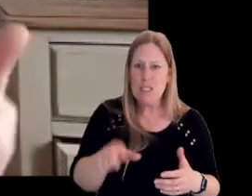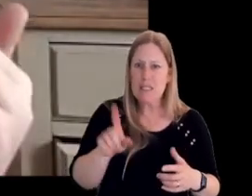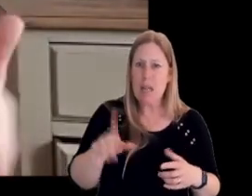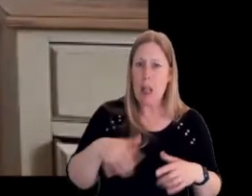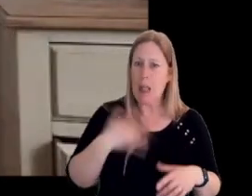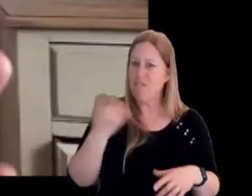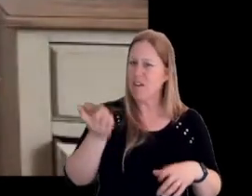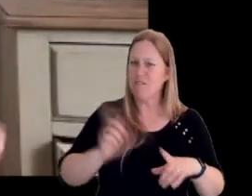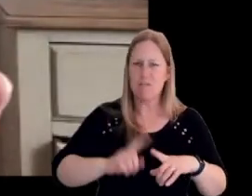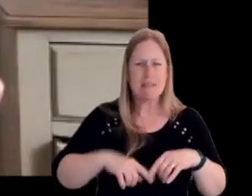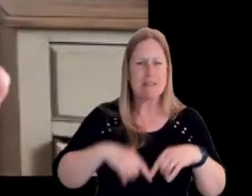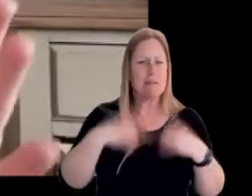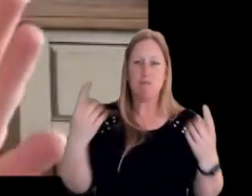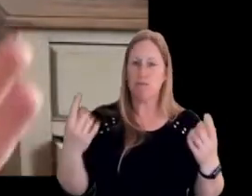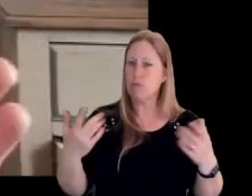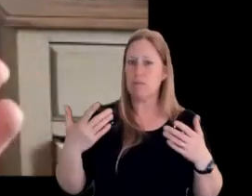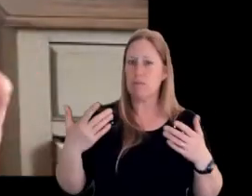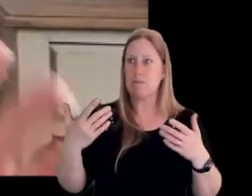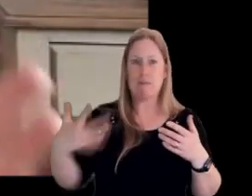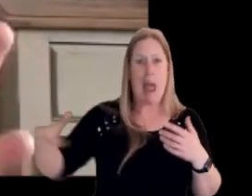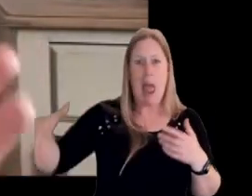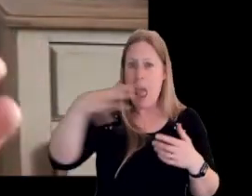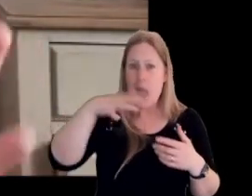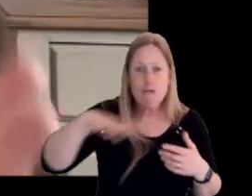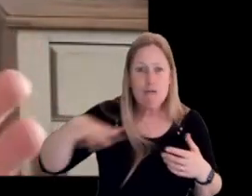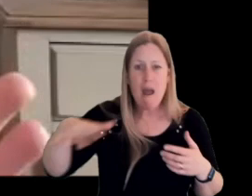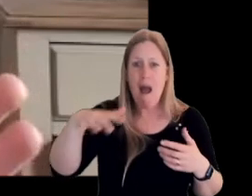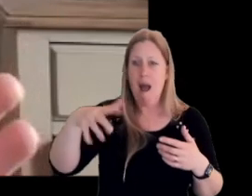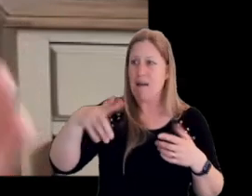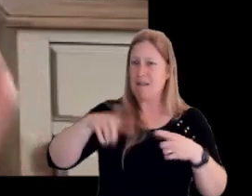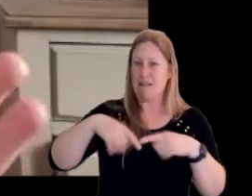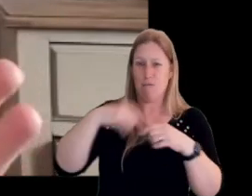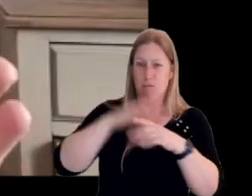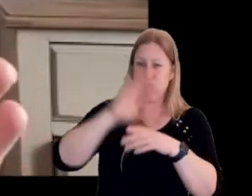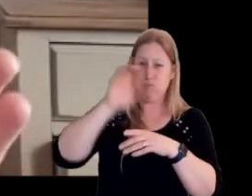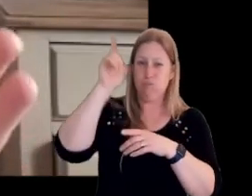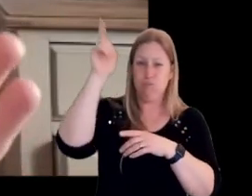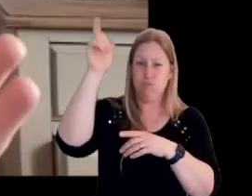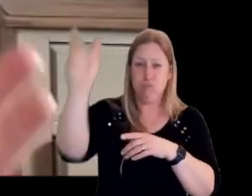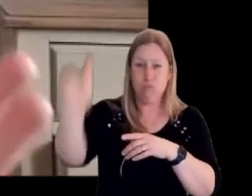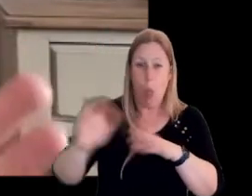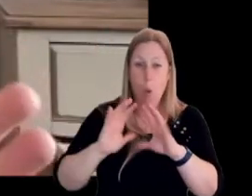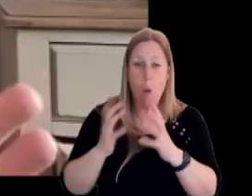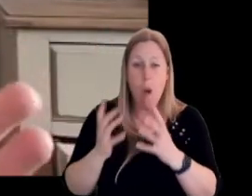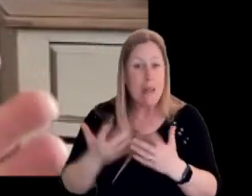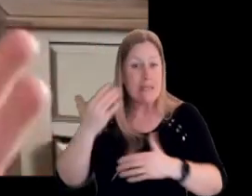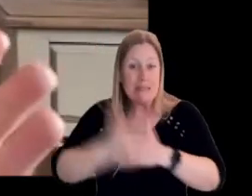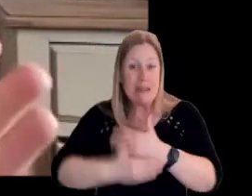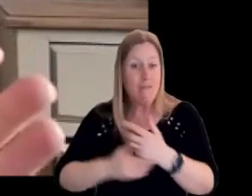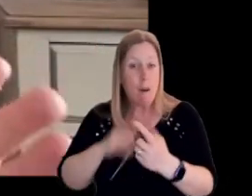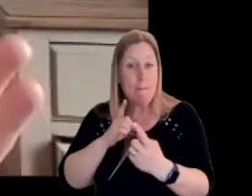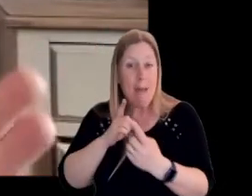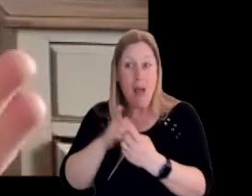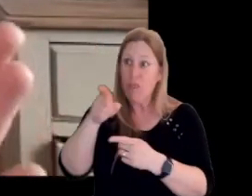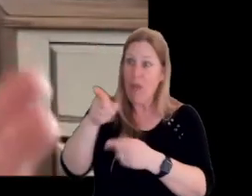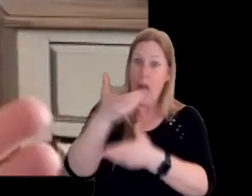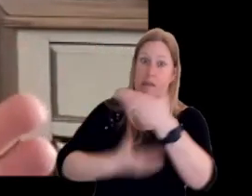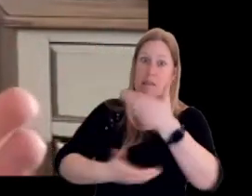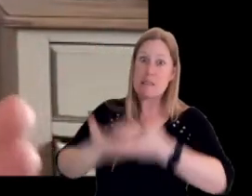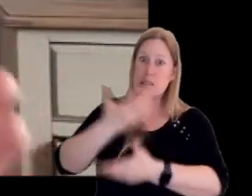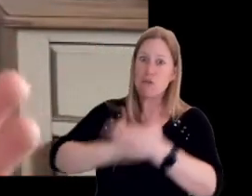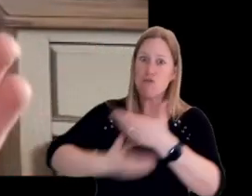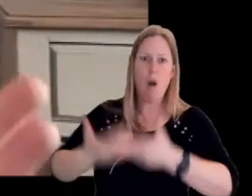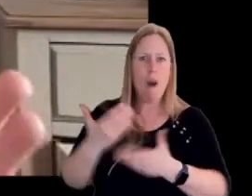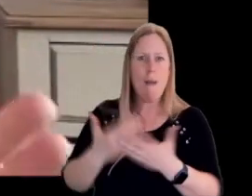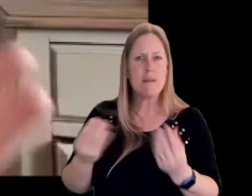living at the very other end of the world. I've never met them at all. And they are describing a thing that I've done my whole